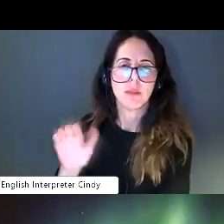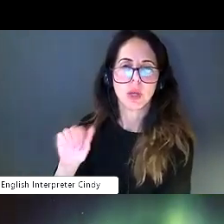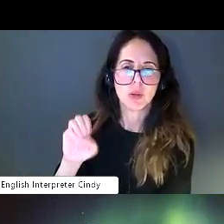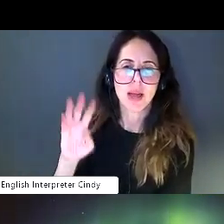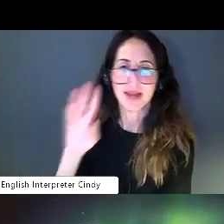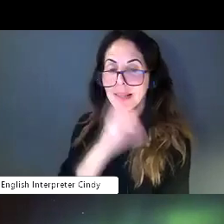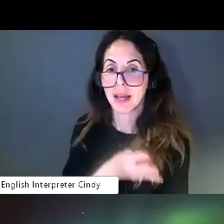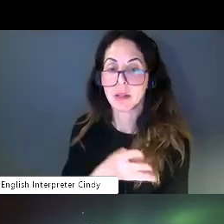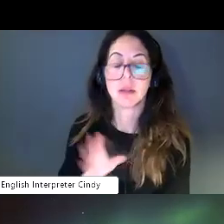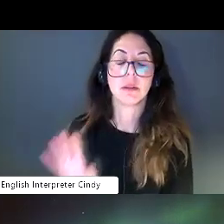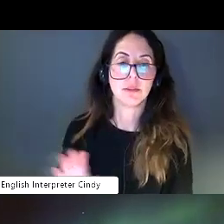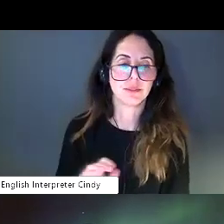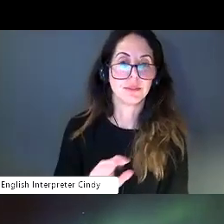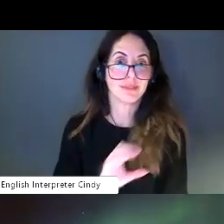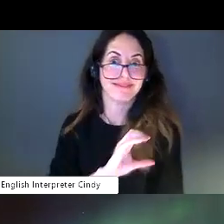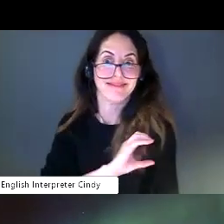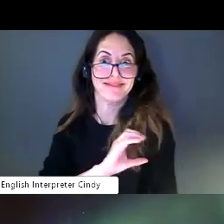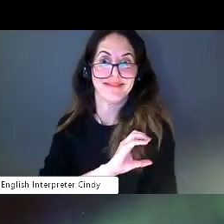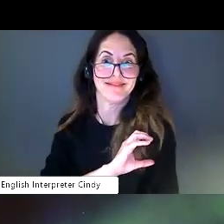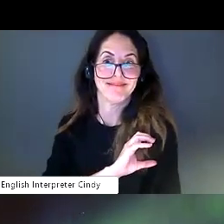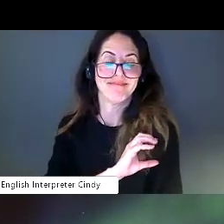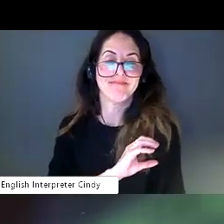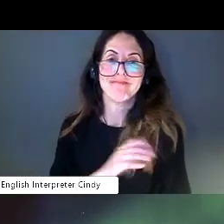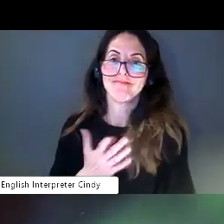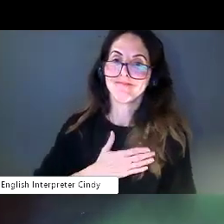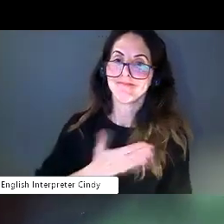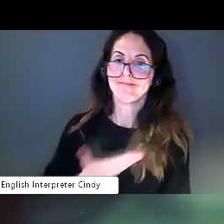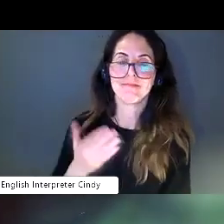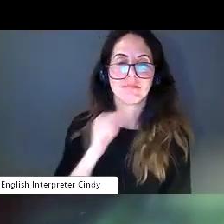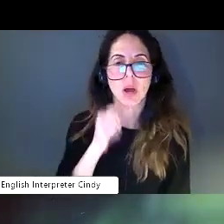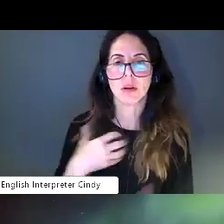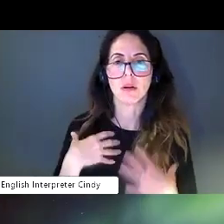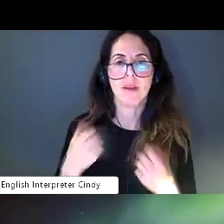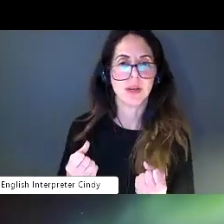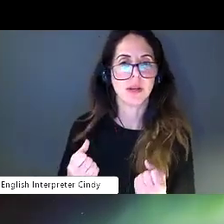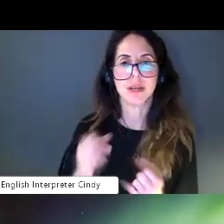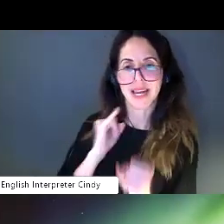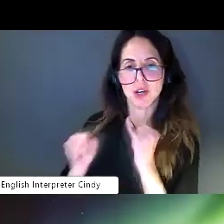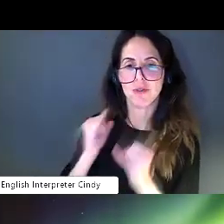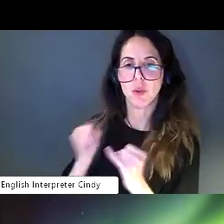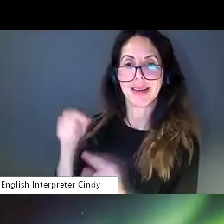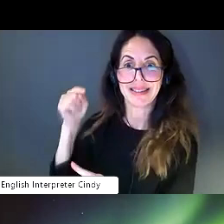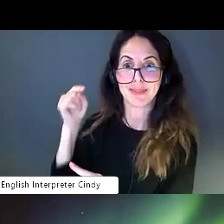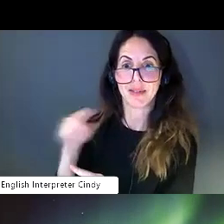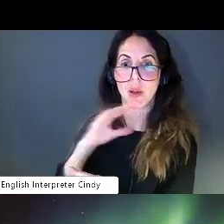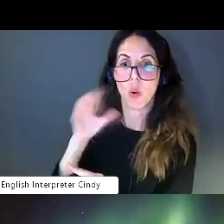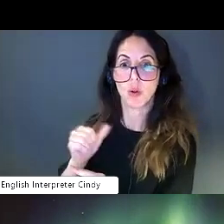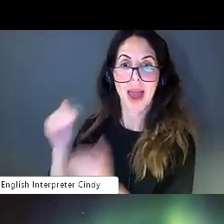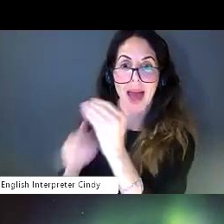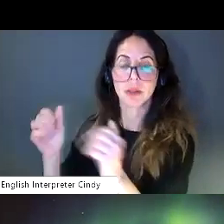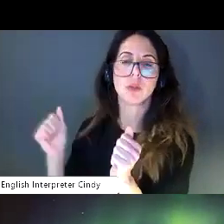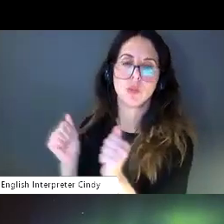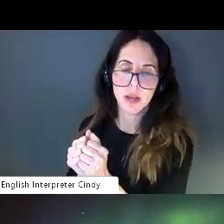enforcement professionals are expressing lower confidence in their training preparedness, particularly for interviewing older adults